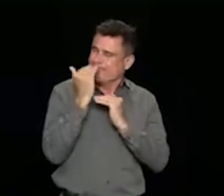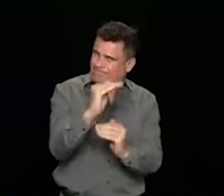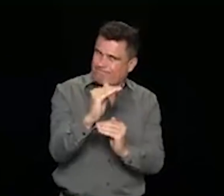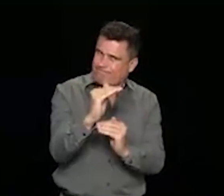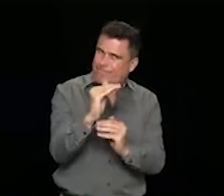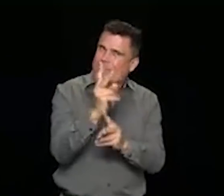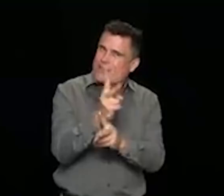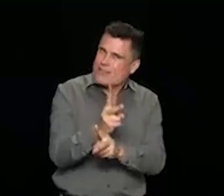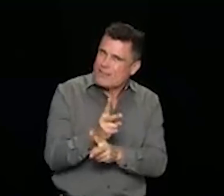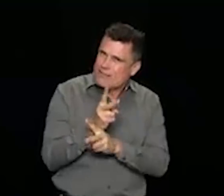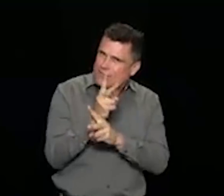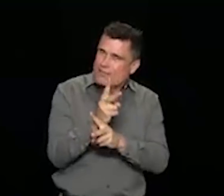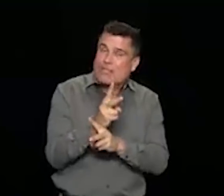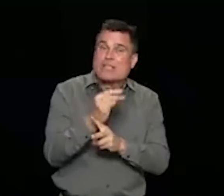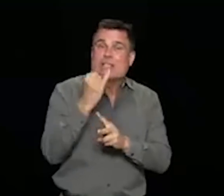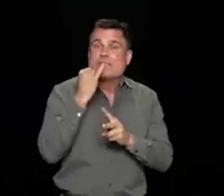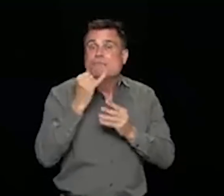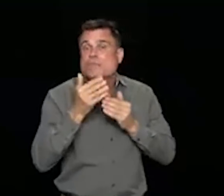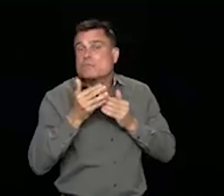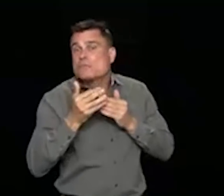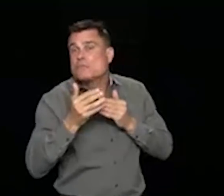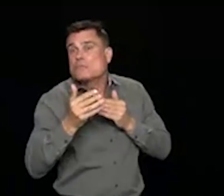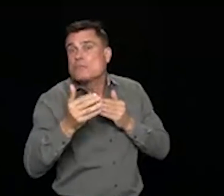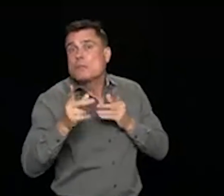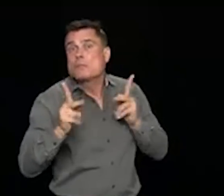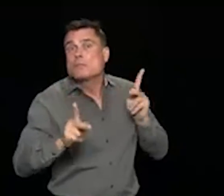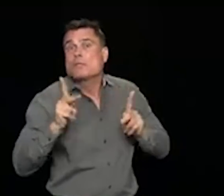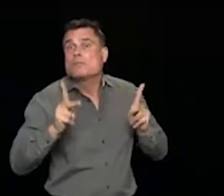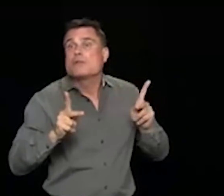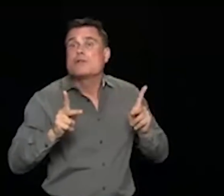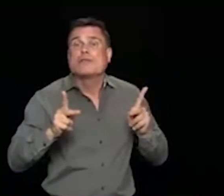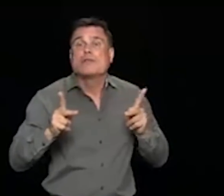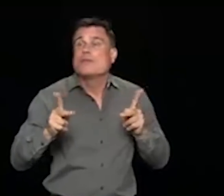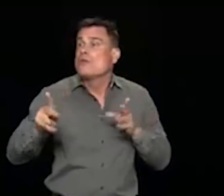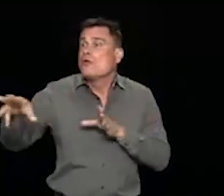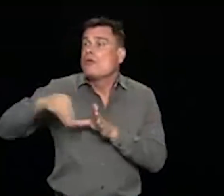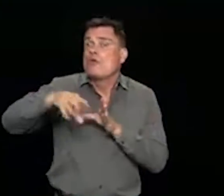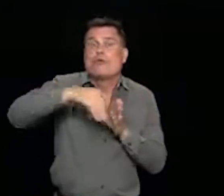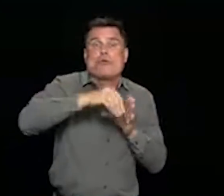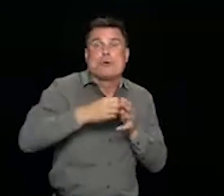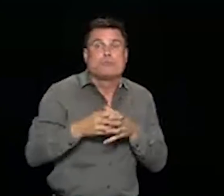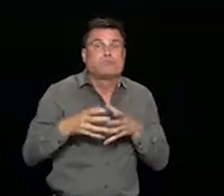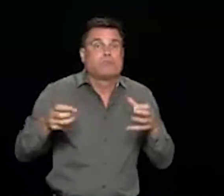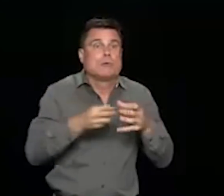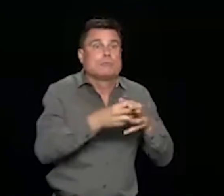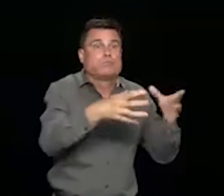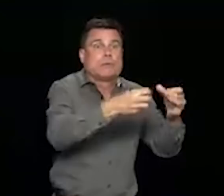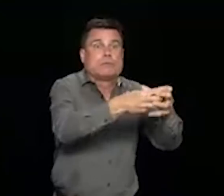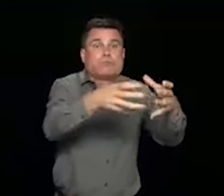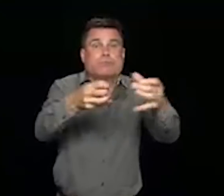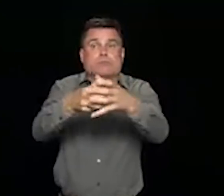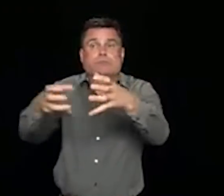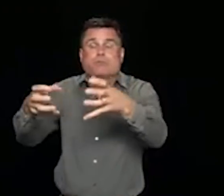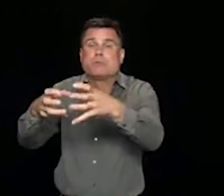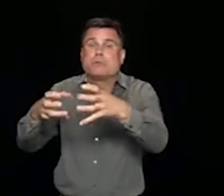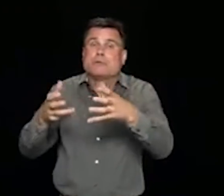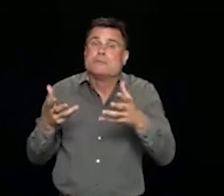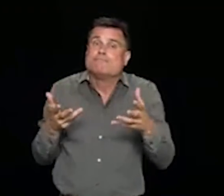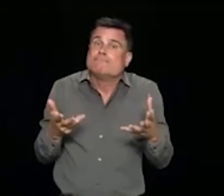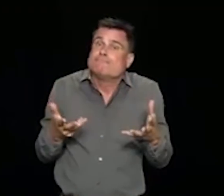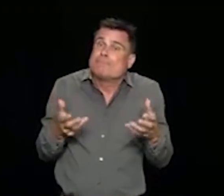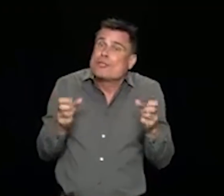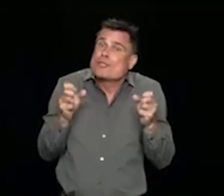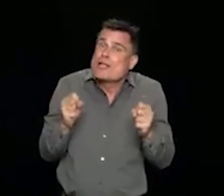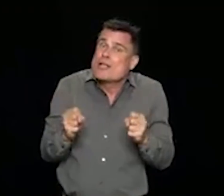in cases, and that is what we in public health are preparing for, and why we are making some of the restrictions that we have in